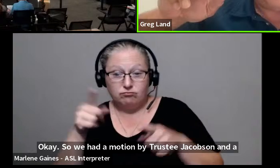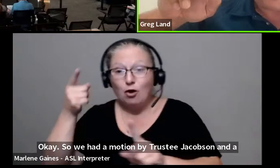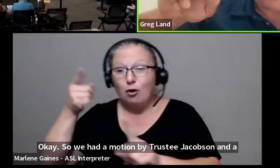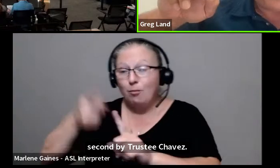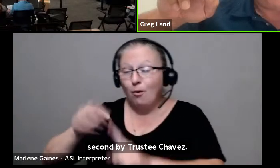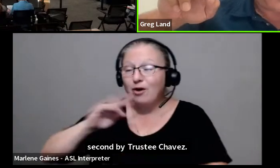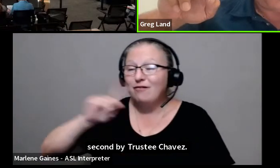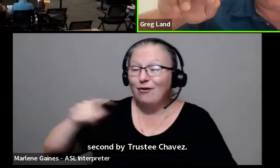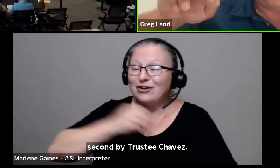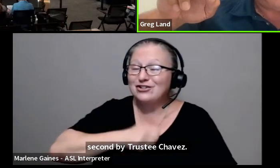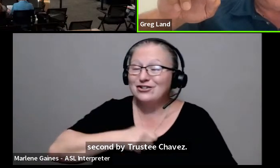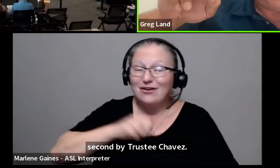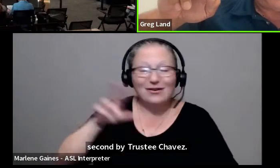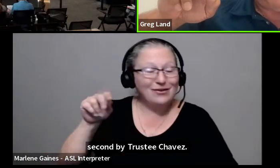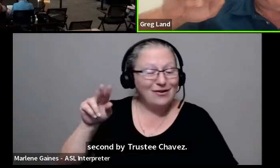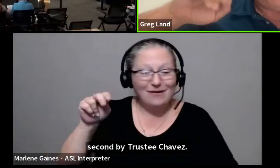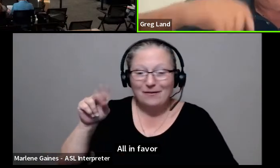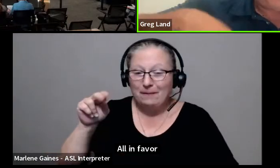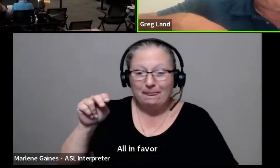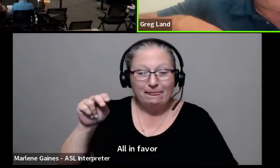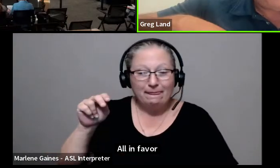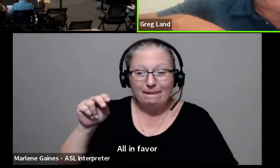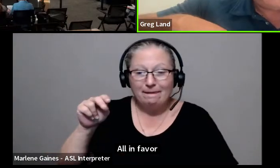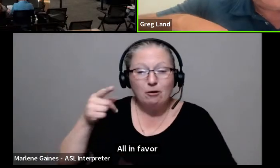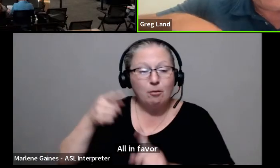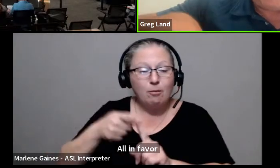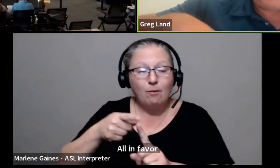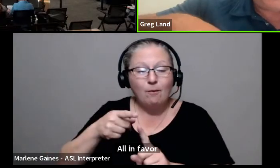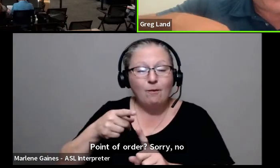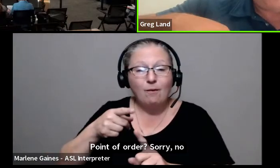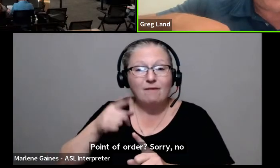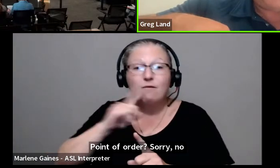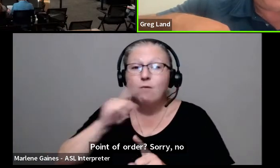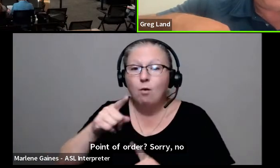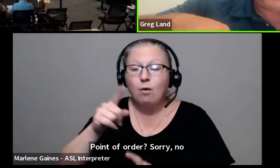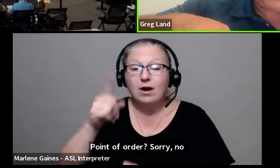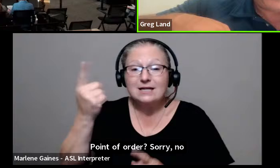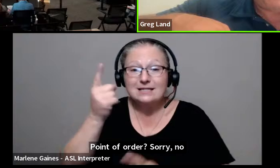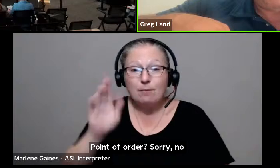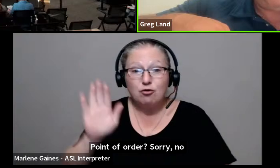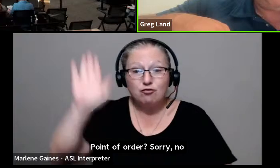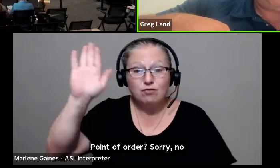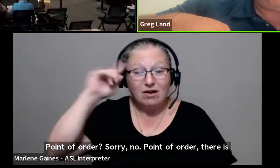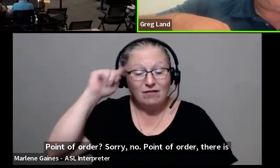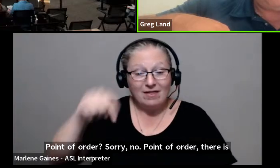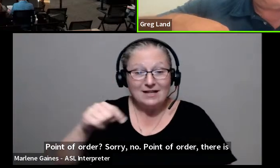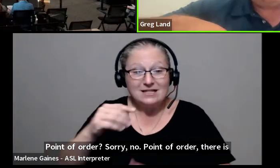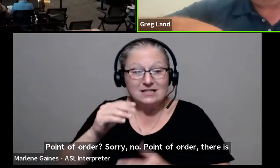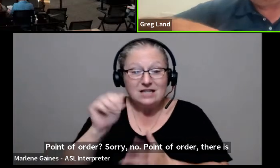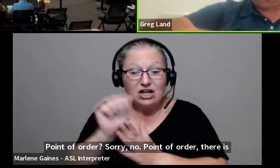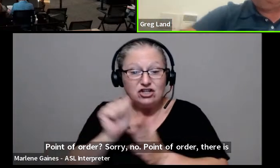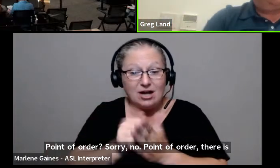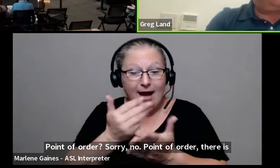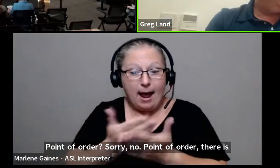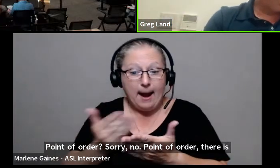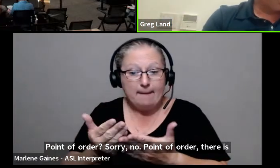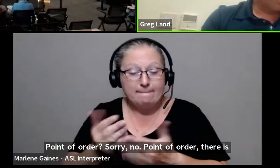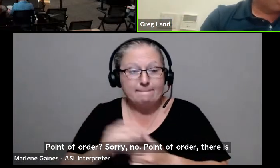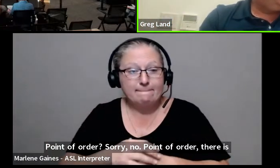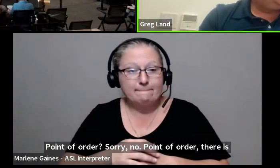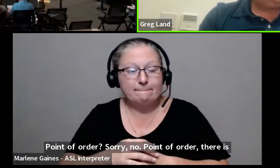Aye. Sorry, no. Point of order, there is someone who has their hand raised for this agenda item.